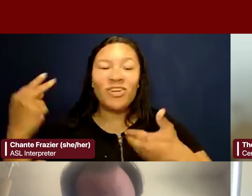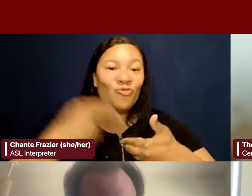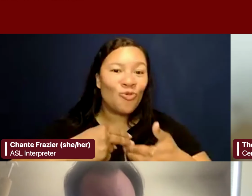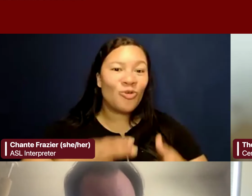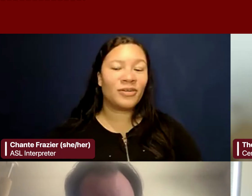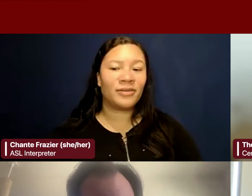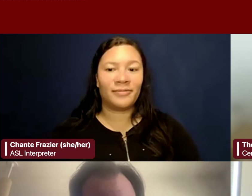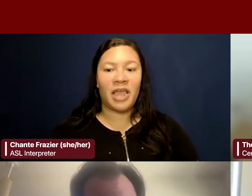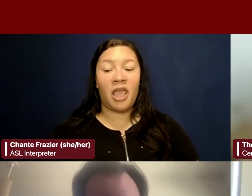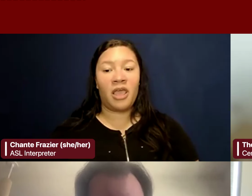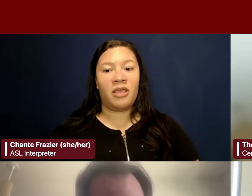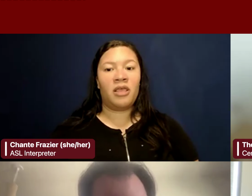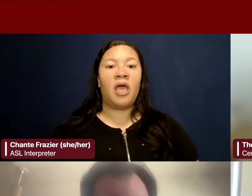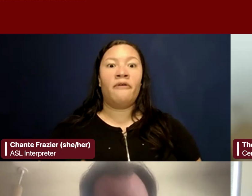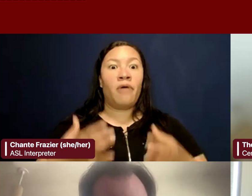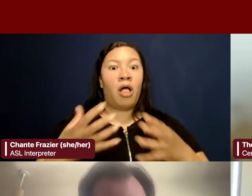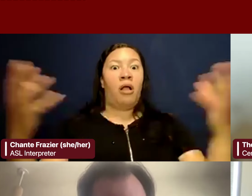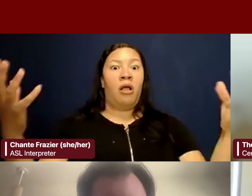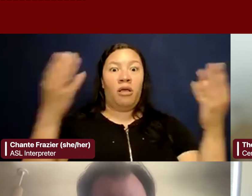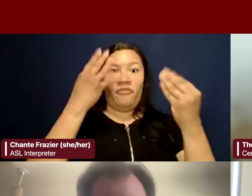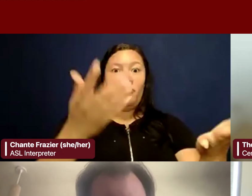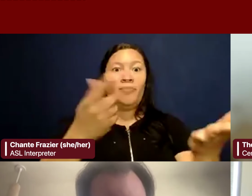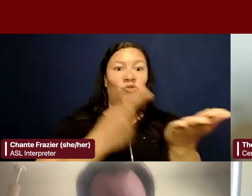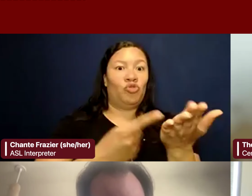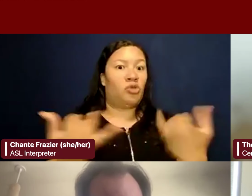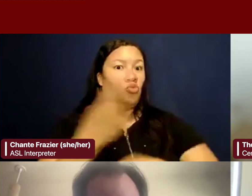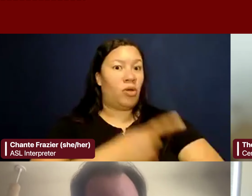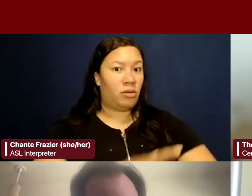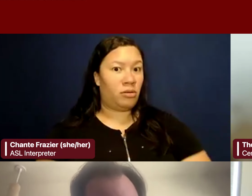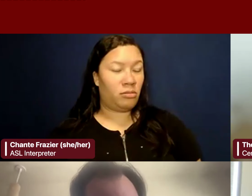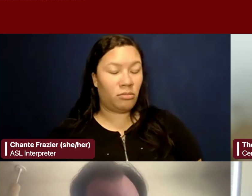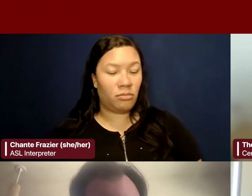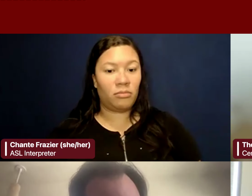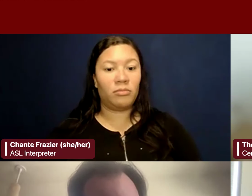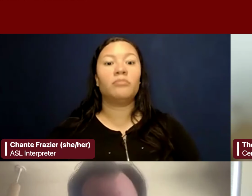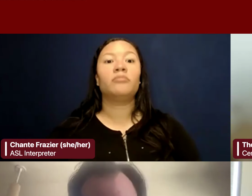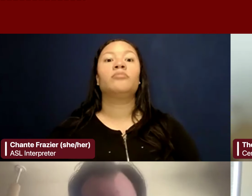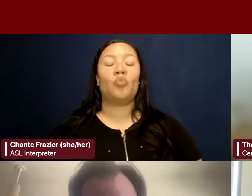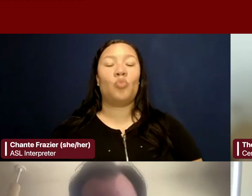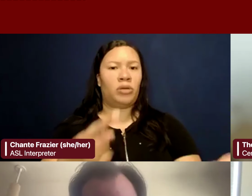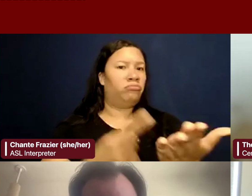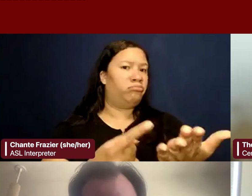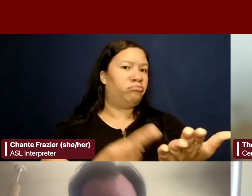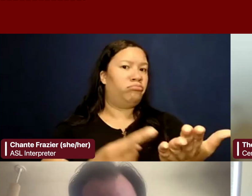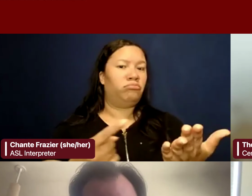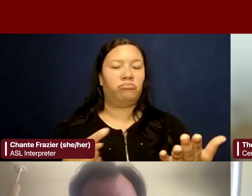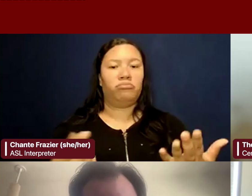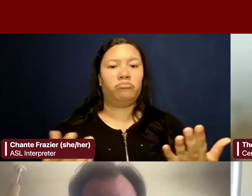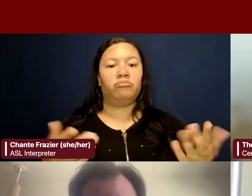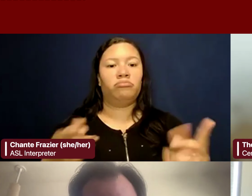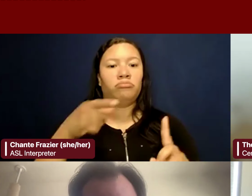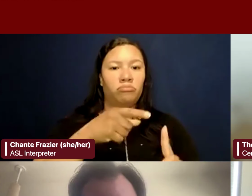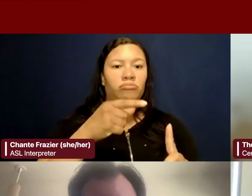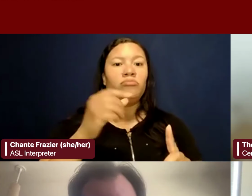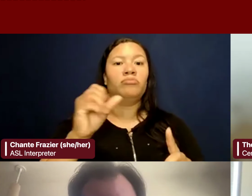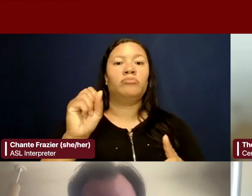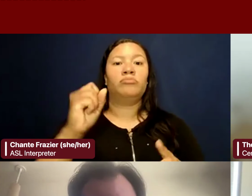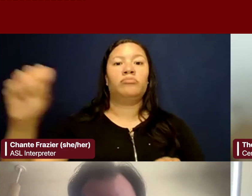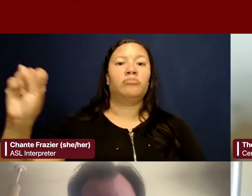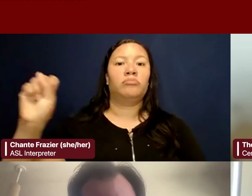There's a lot to go through today. We wanted to talk with you both just about this strike authorization today.